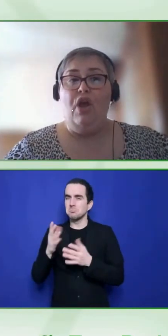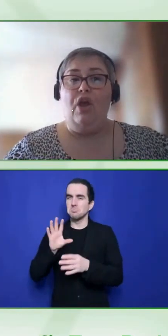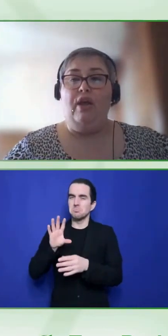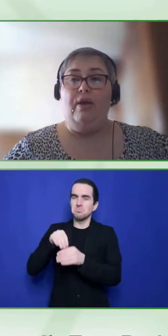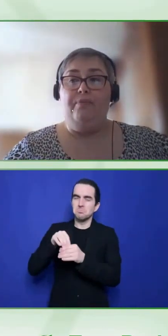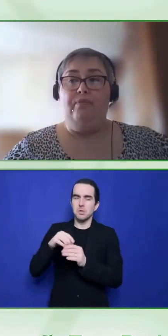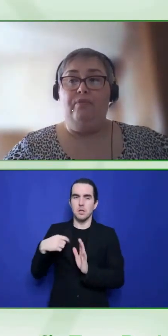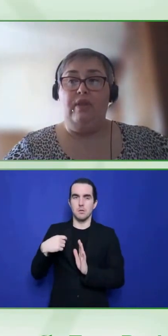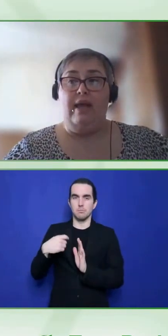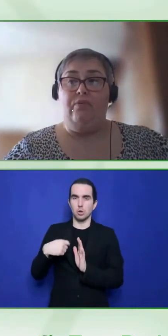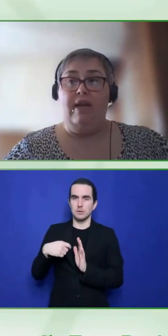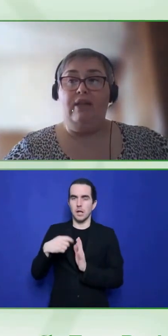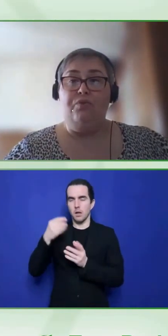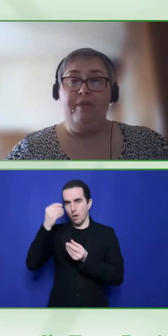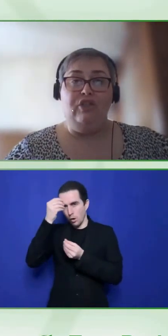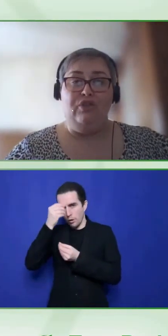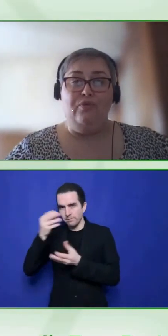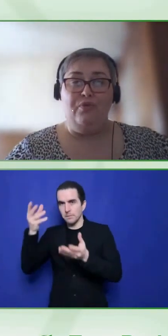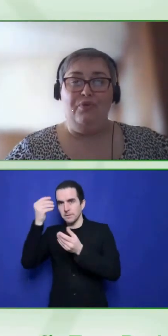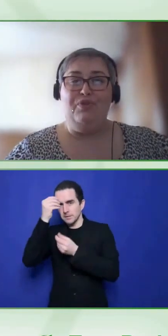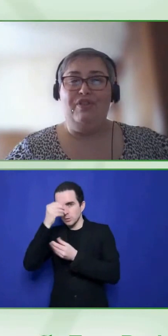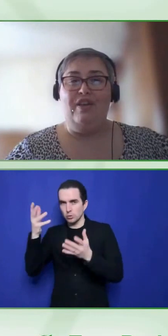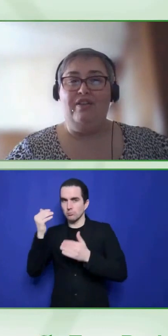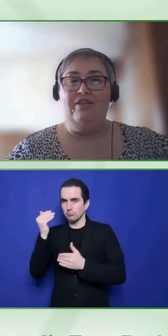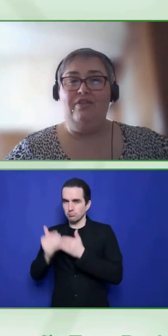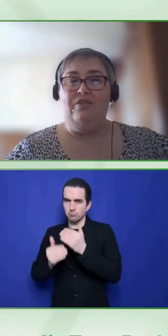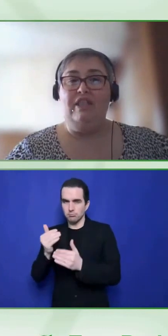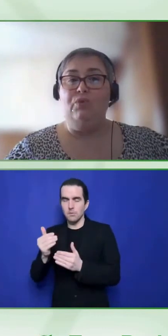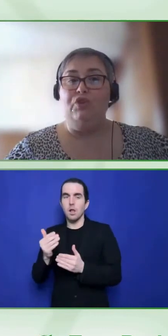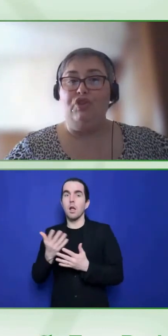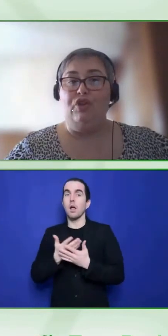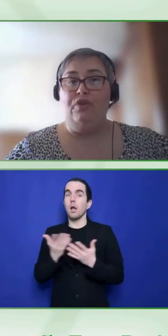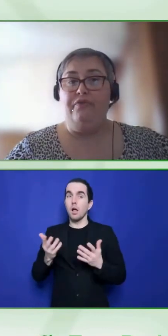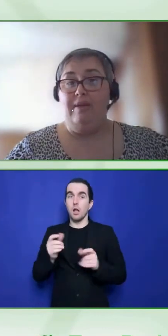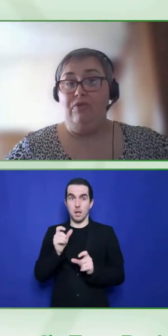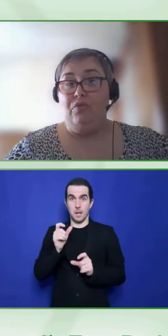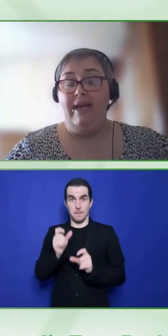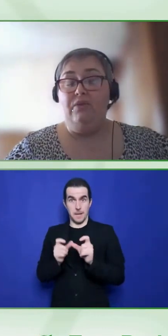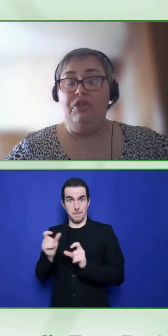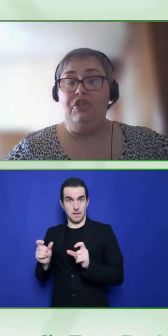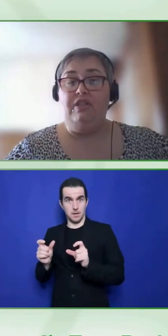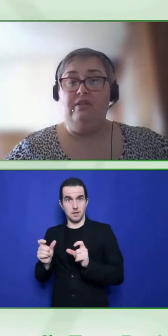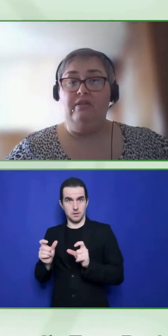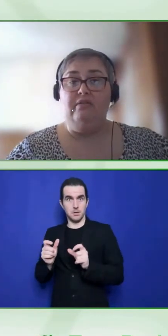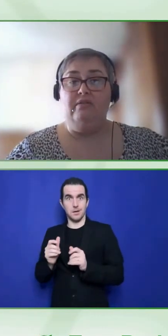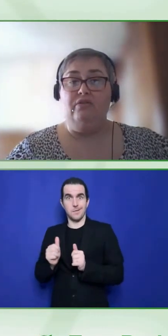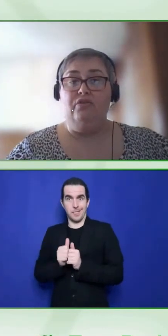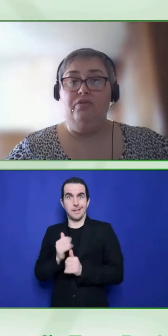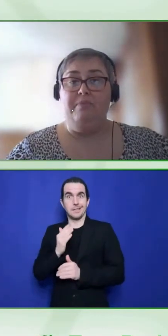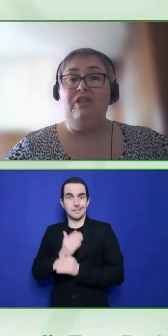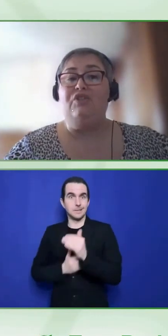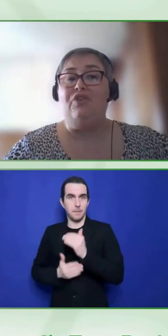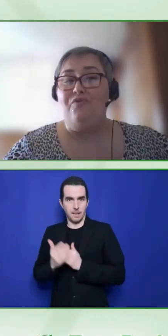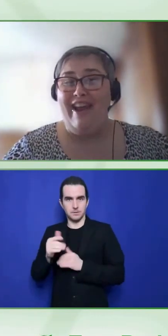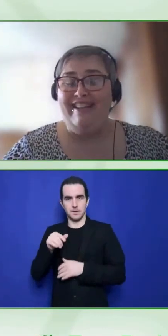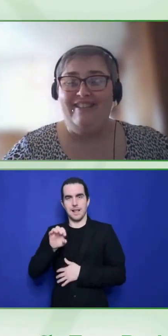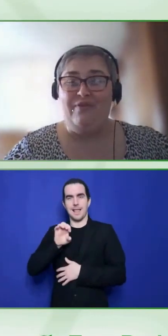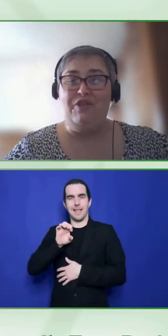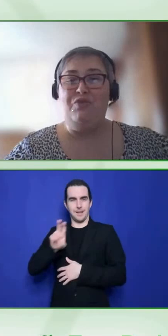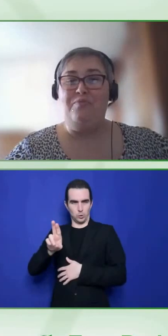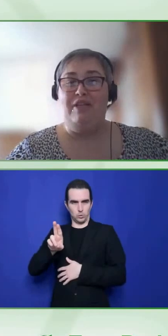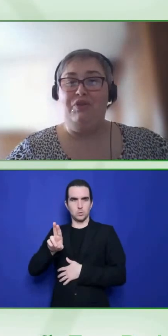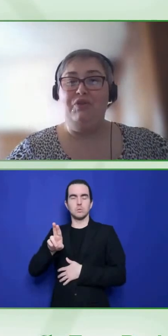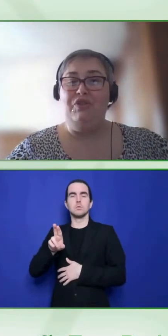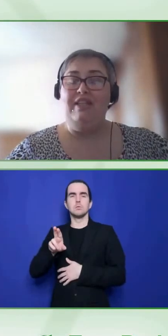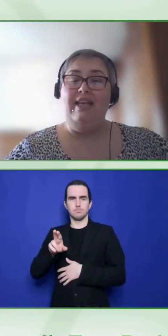framework. I would like to mention, of course, the EU Charter of Fundamental Rights, which is the Bills of Rights